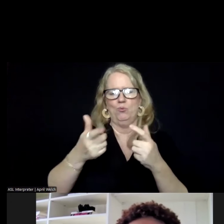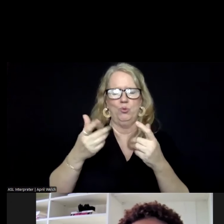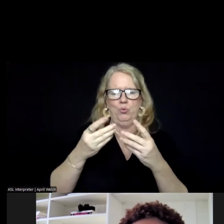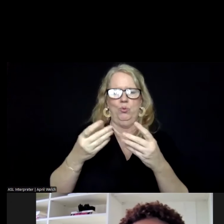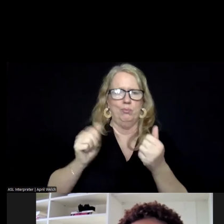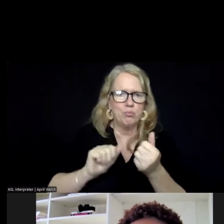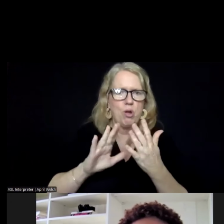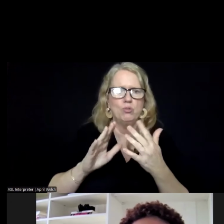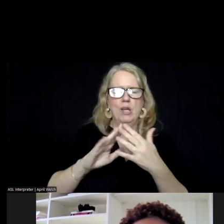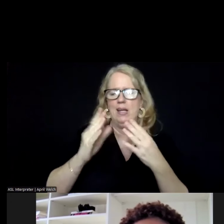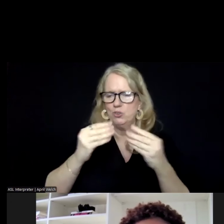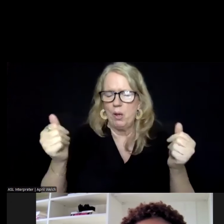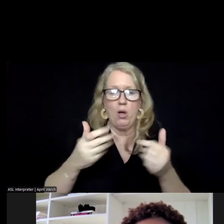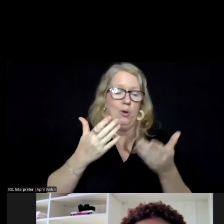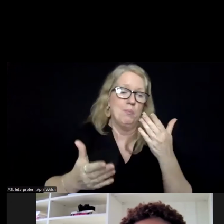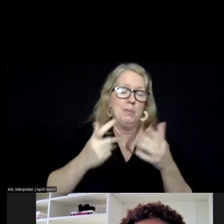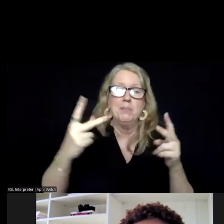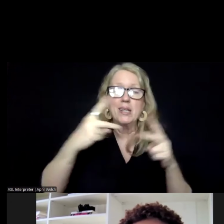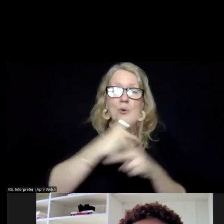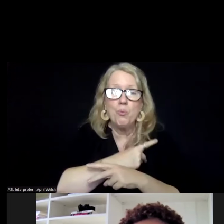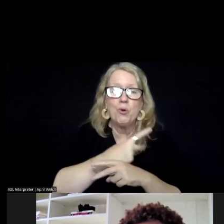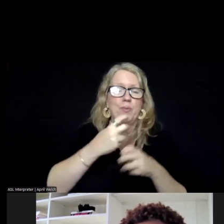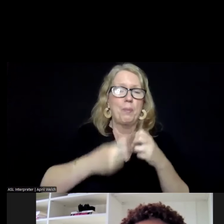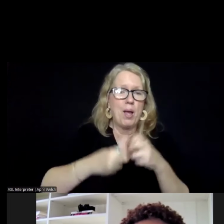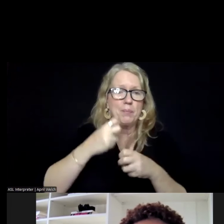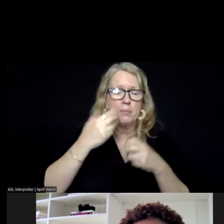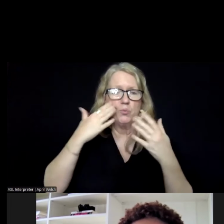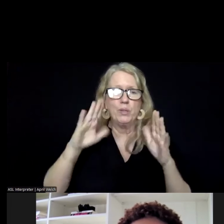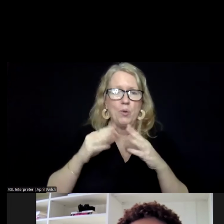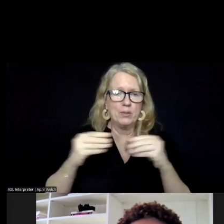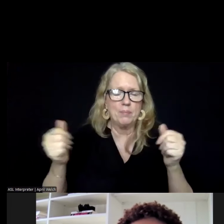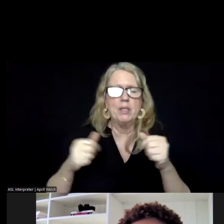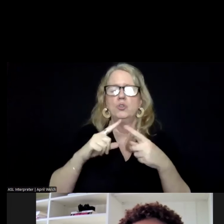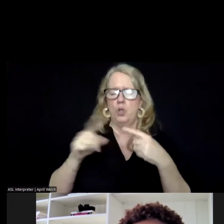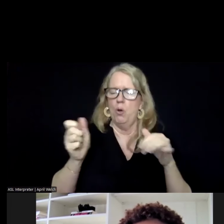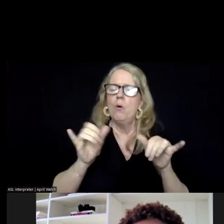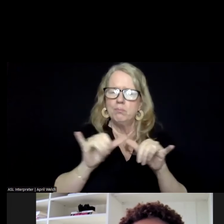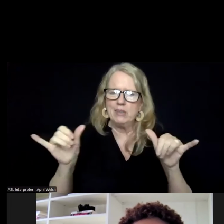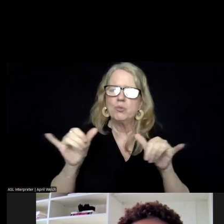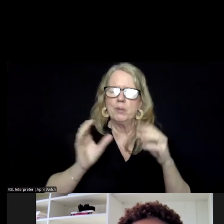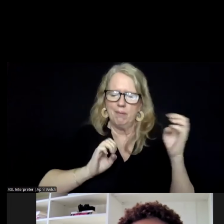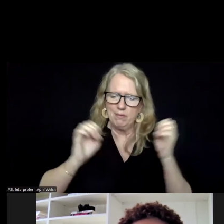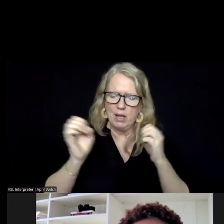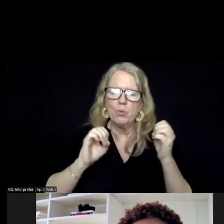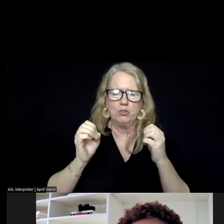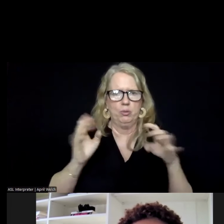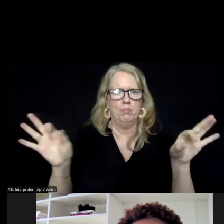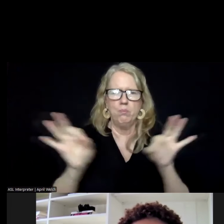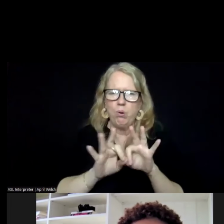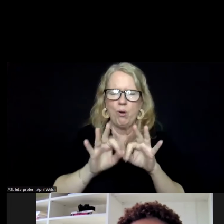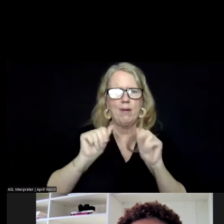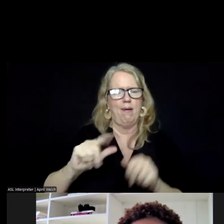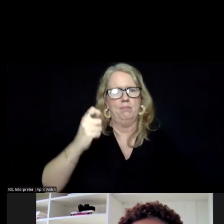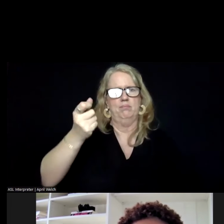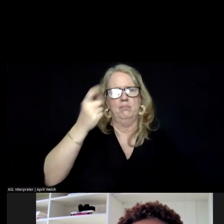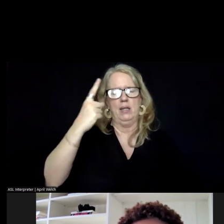fact, exacerbated it or had no effect whatsoever. So measurement and evaluation is an area that we use to understand the